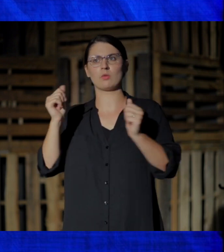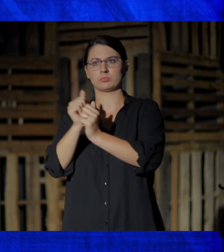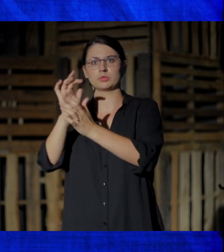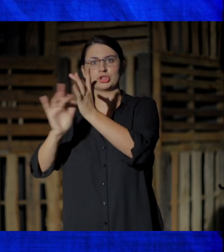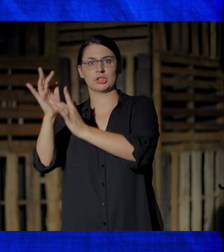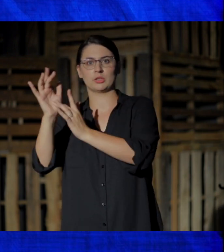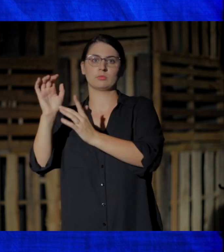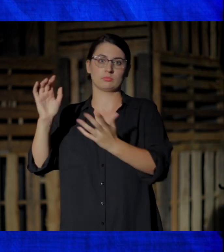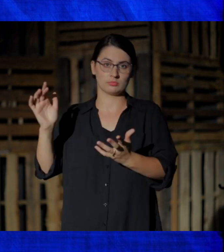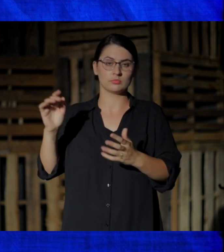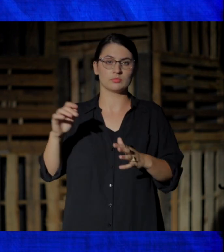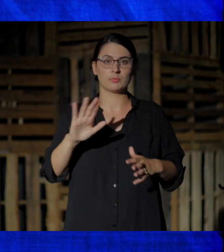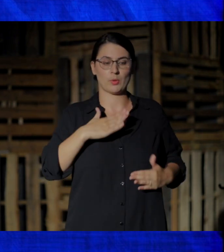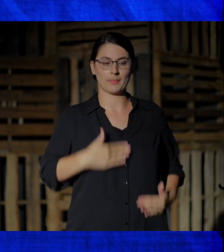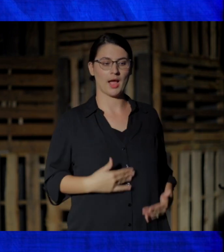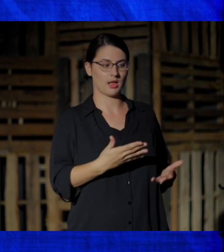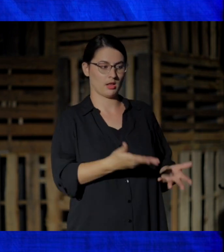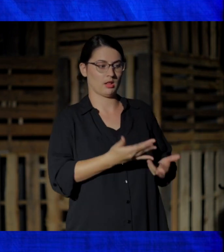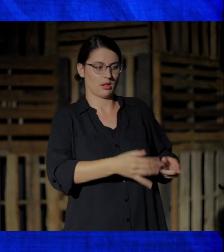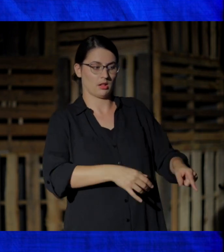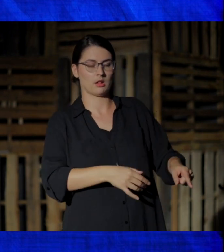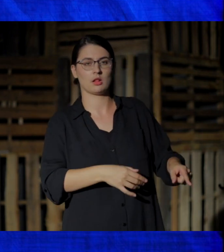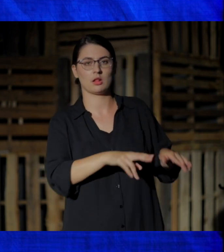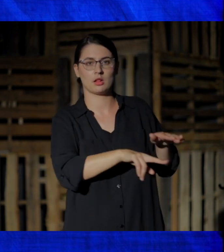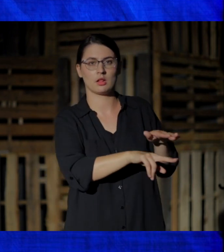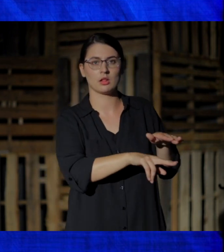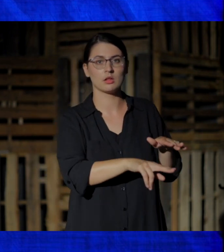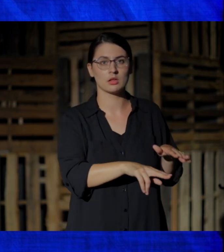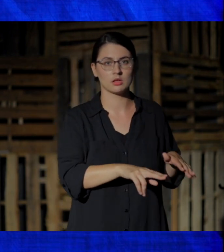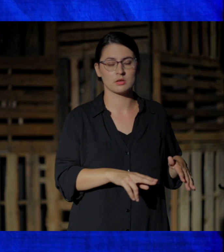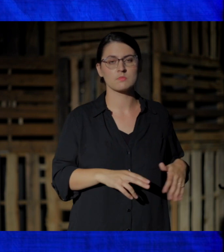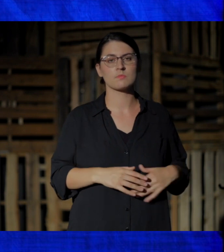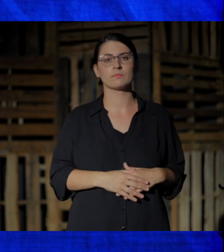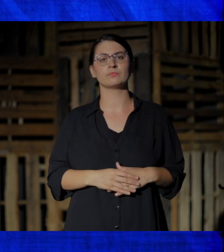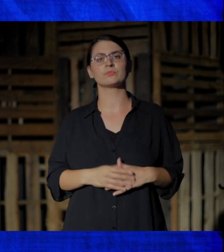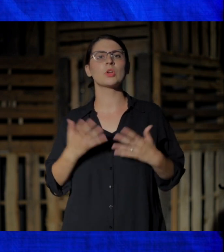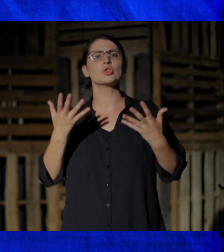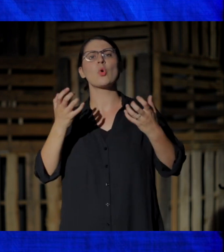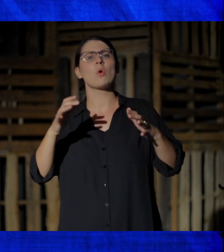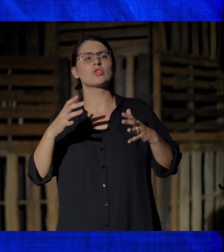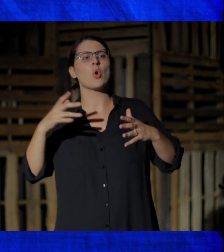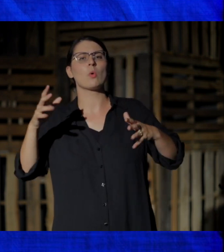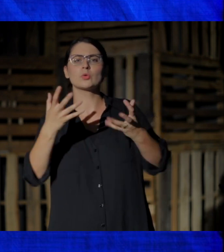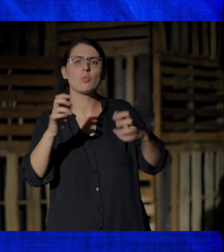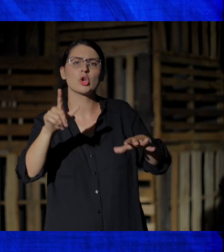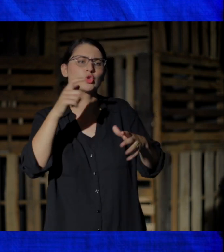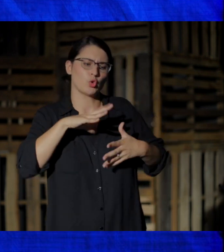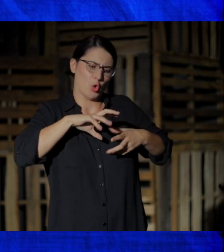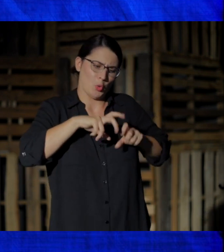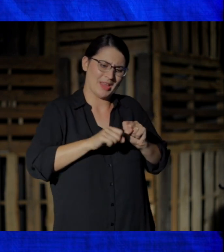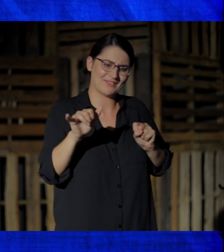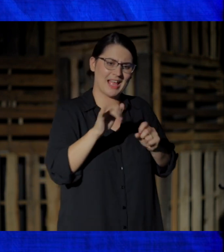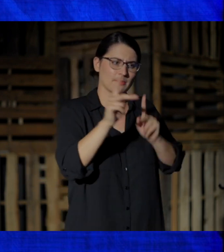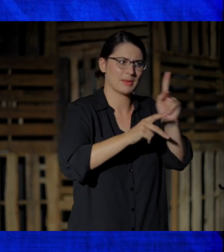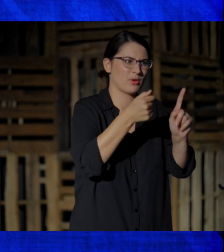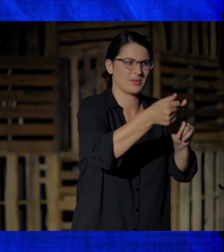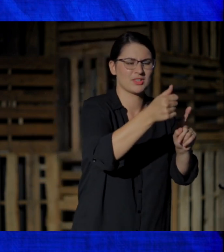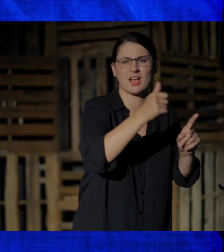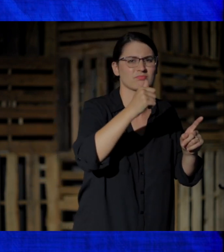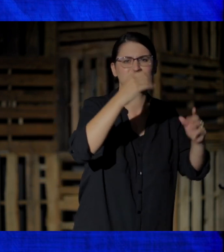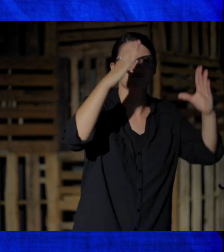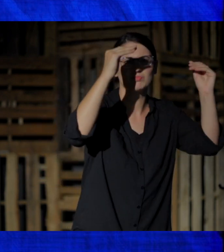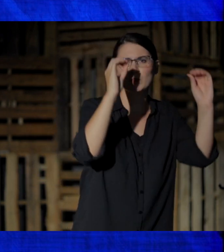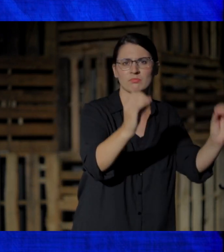He says, so it goes here, so that you may not grieve as others do who have no hope. I don't want you to grieve in a